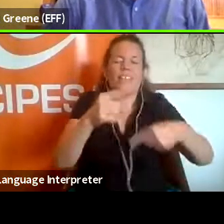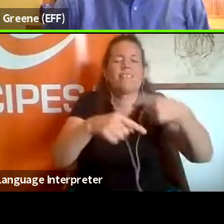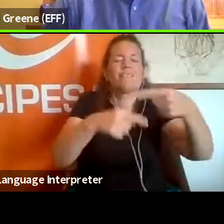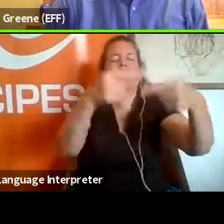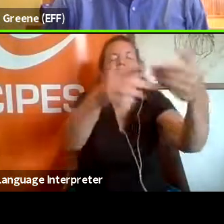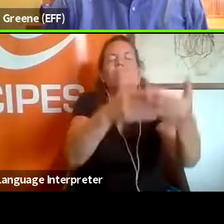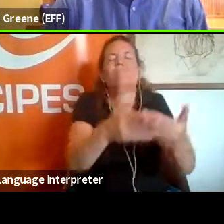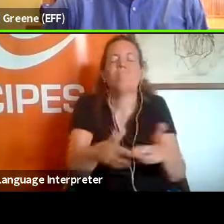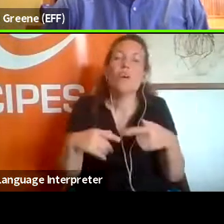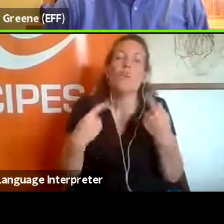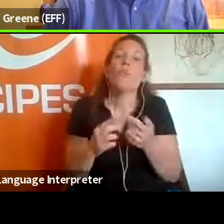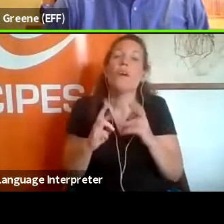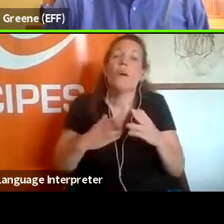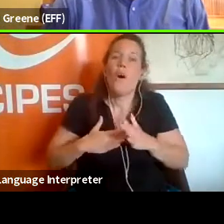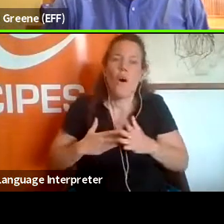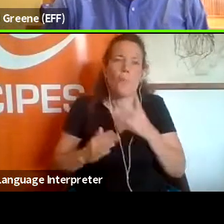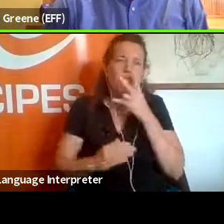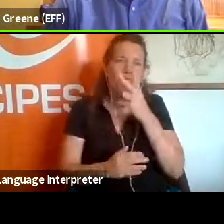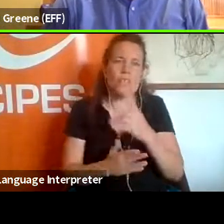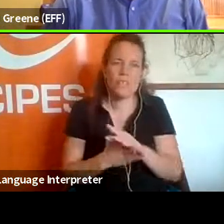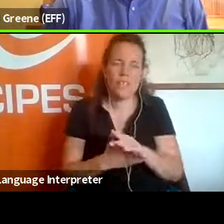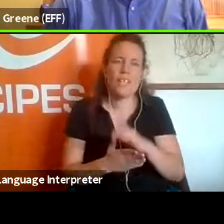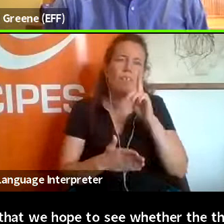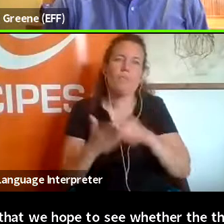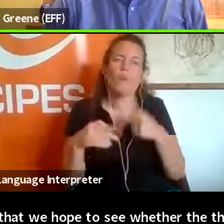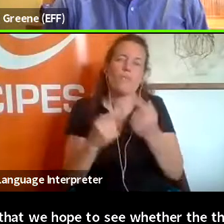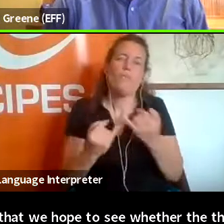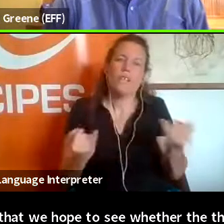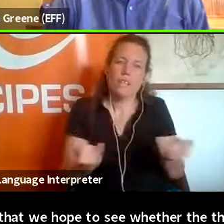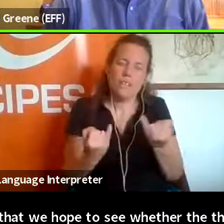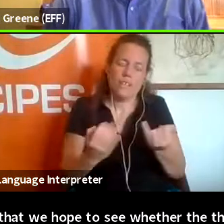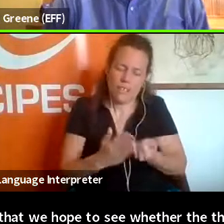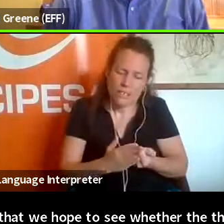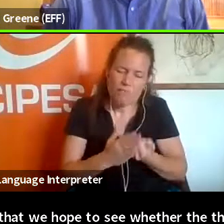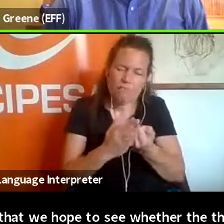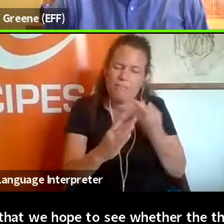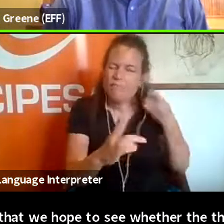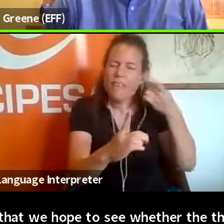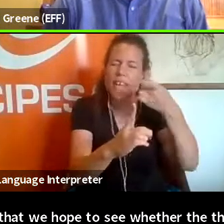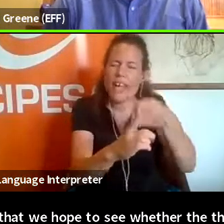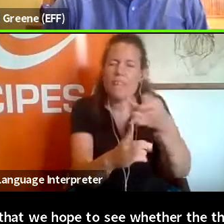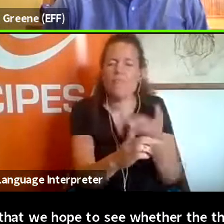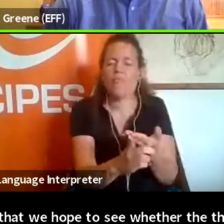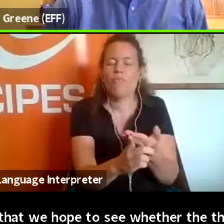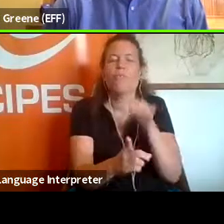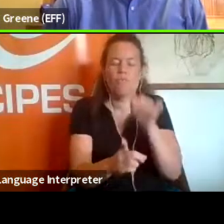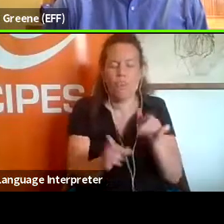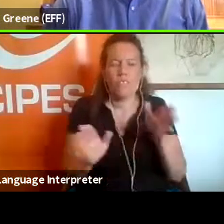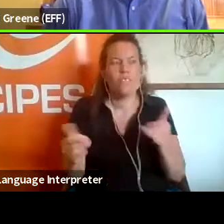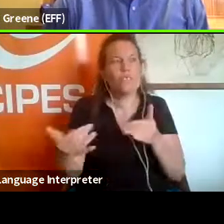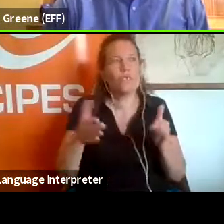see, whether the things we're aiming for in the toolkits, especially the toolkit directed